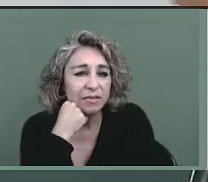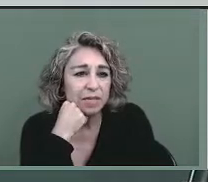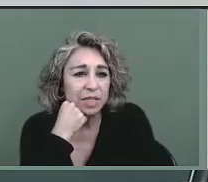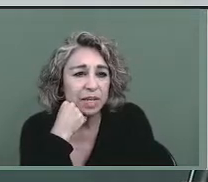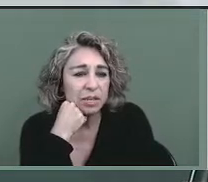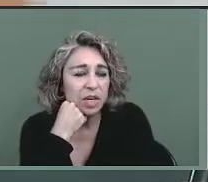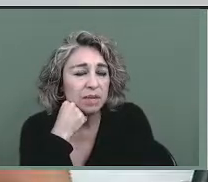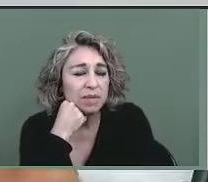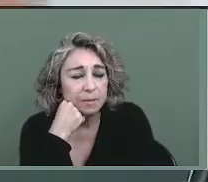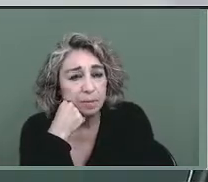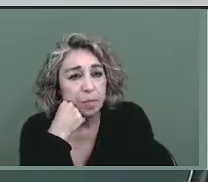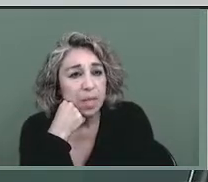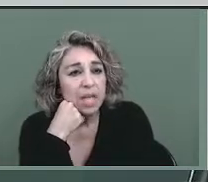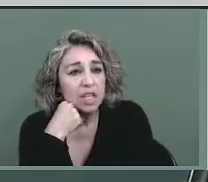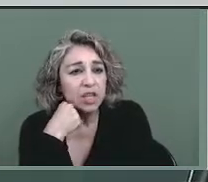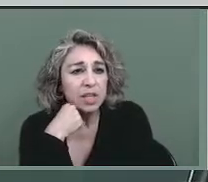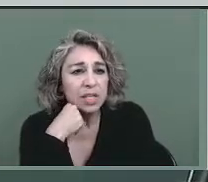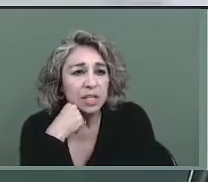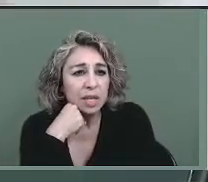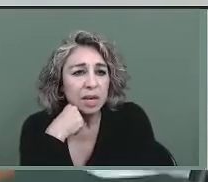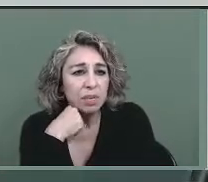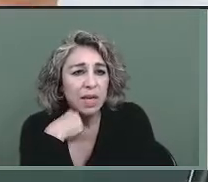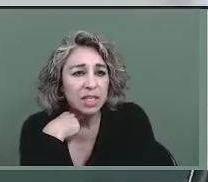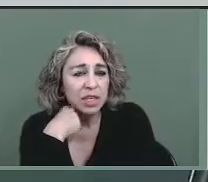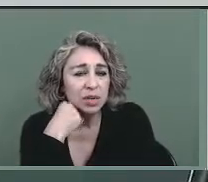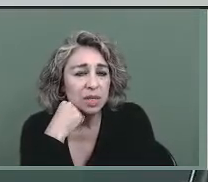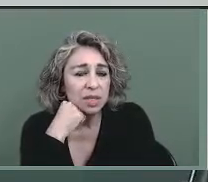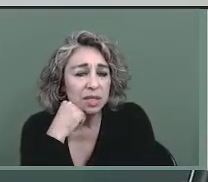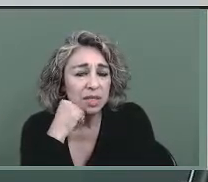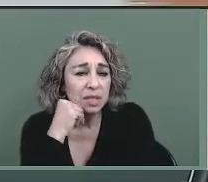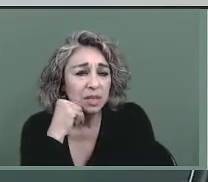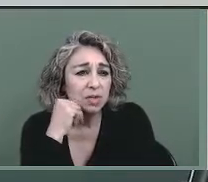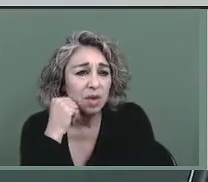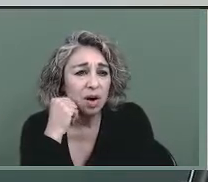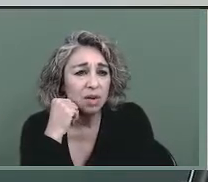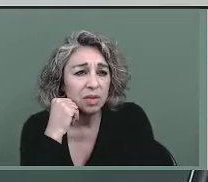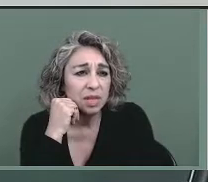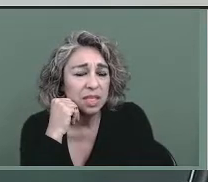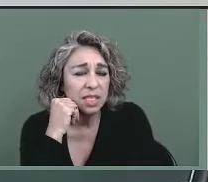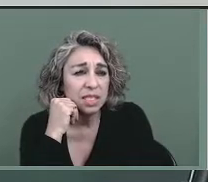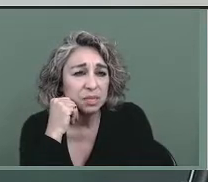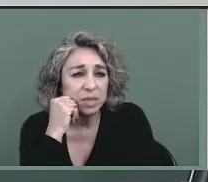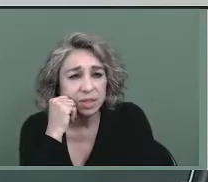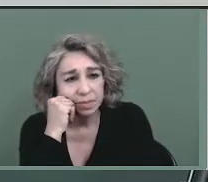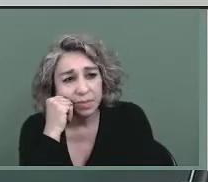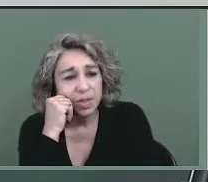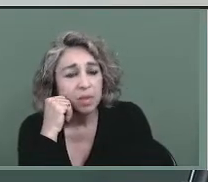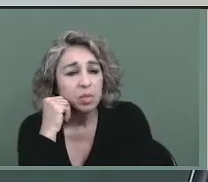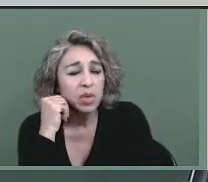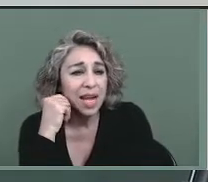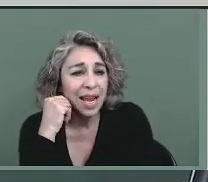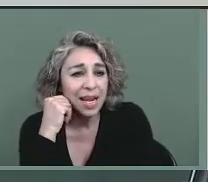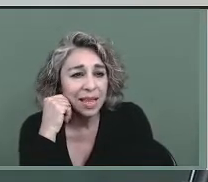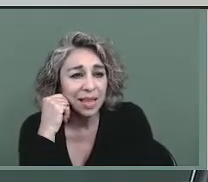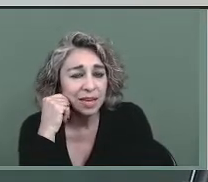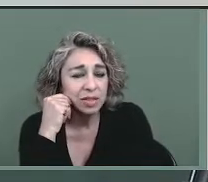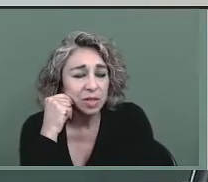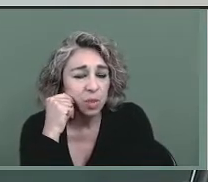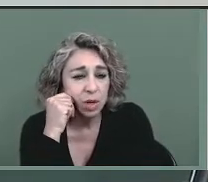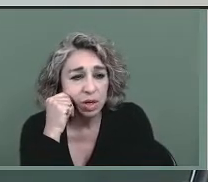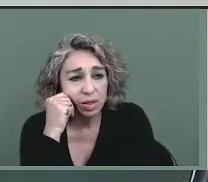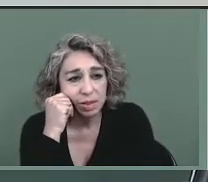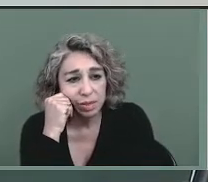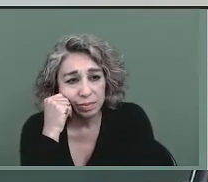give them full-time jobs. So this applies to all the systems. More than